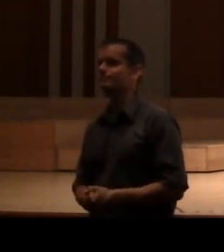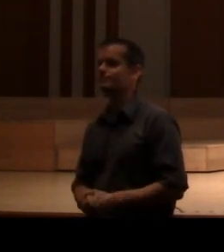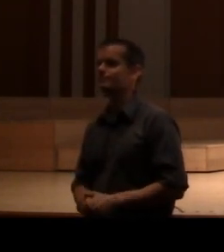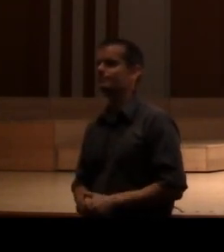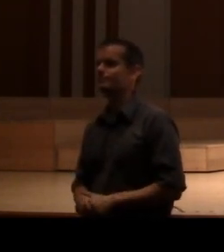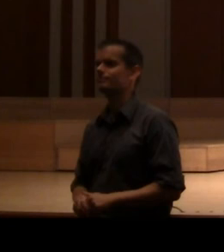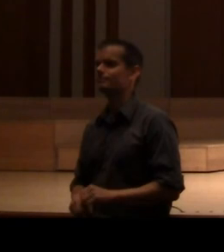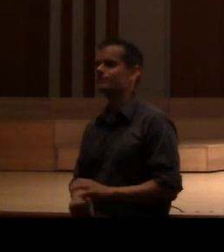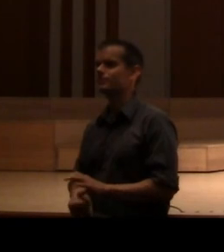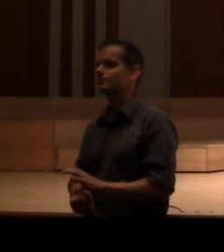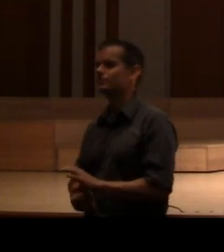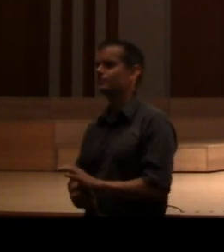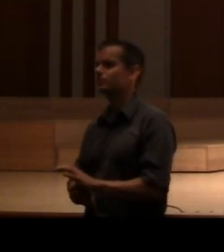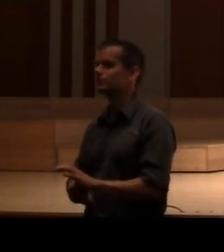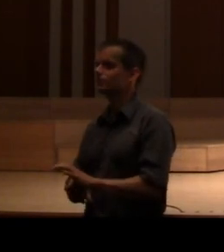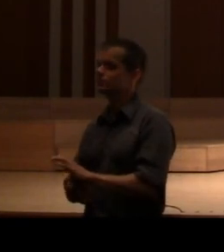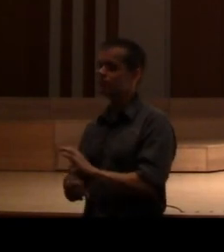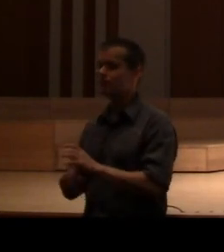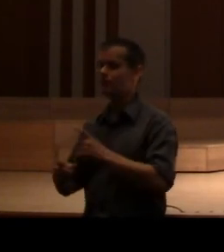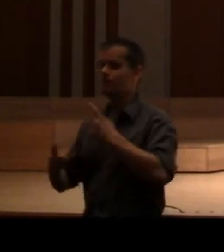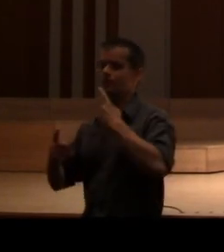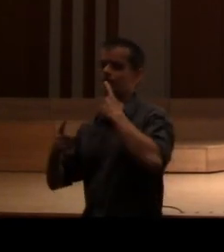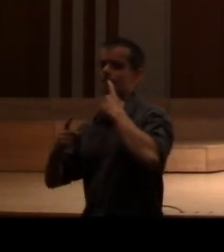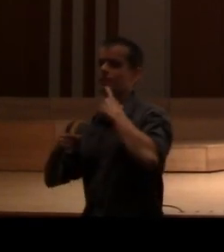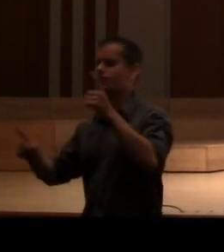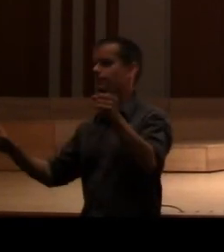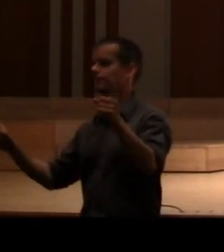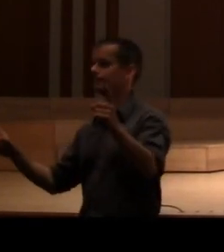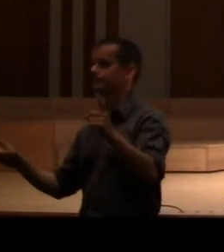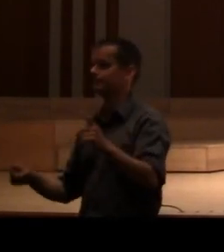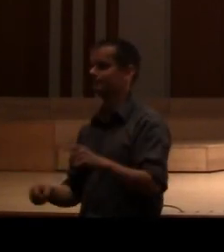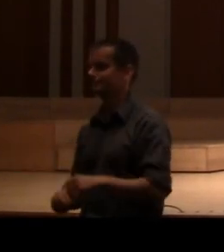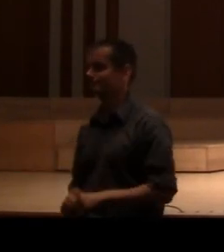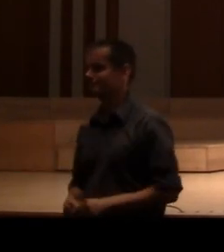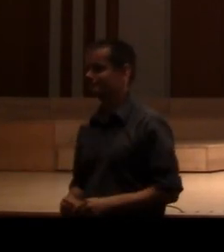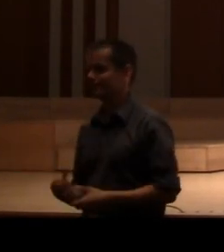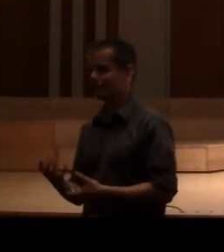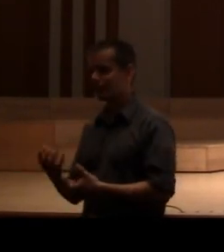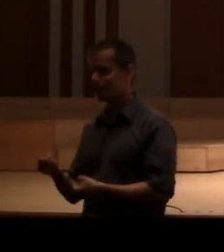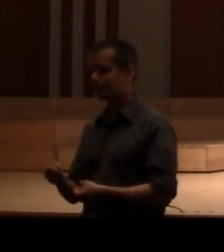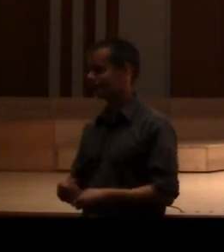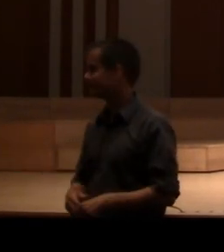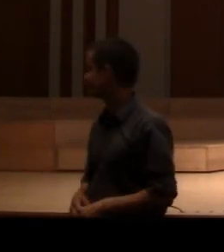Chocolate, I declared breathlessly, confident.